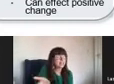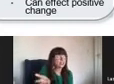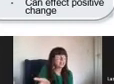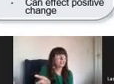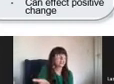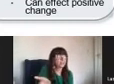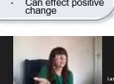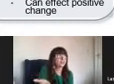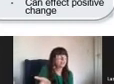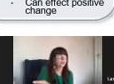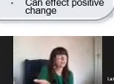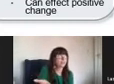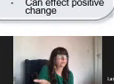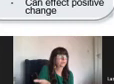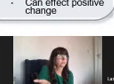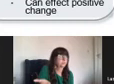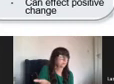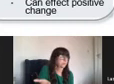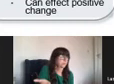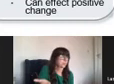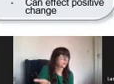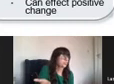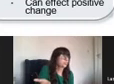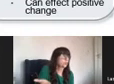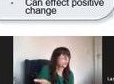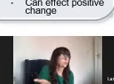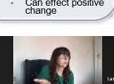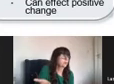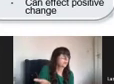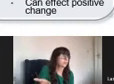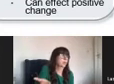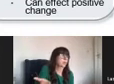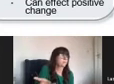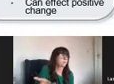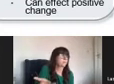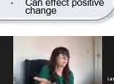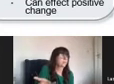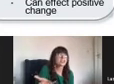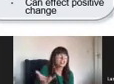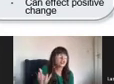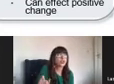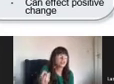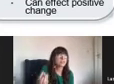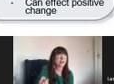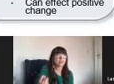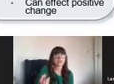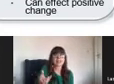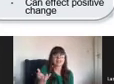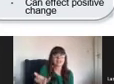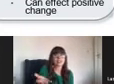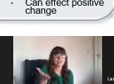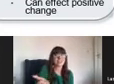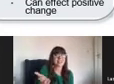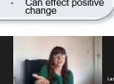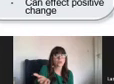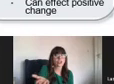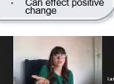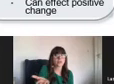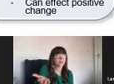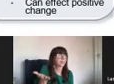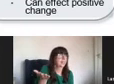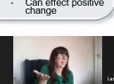This is potentially transformative as well. I've actually talked about, it actually talks about national